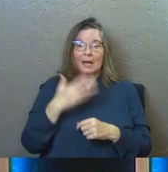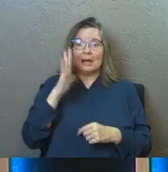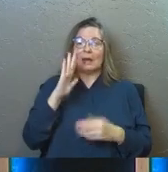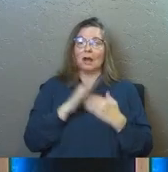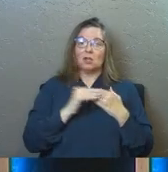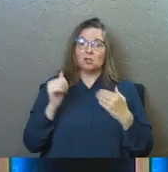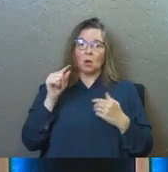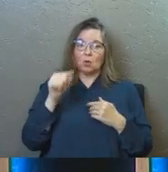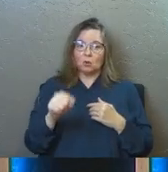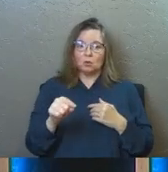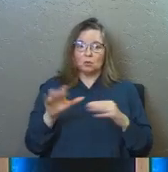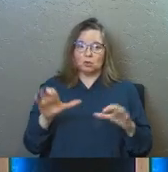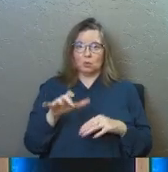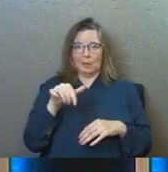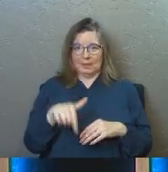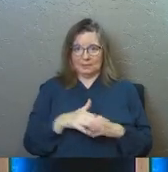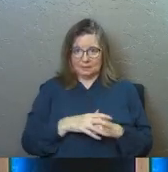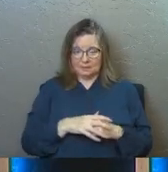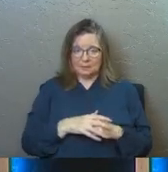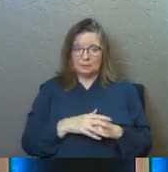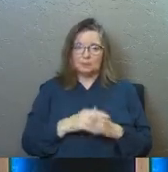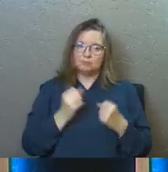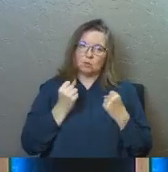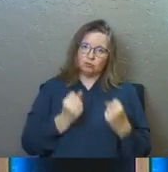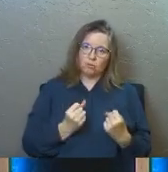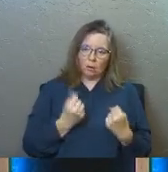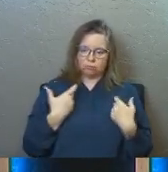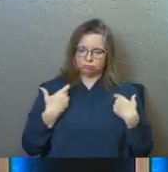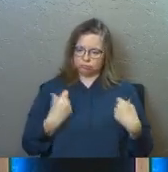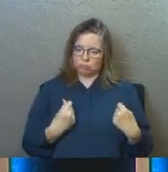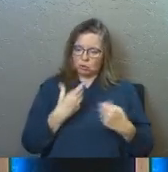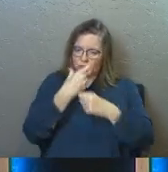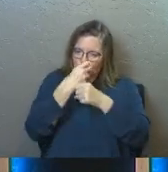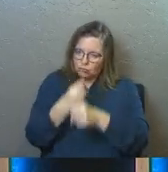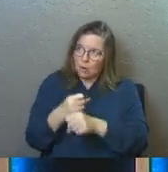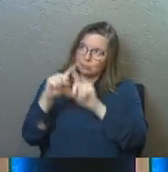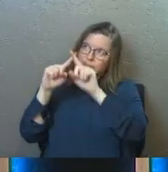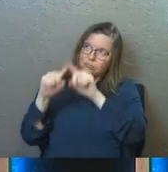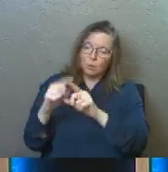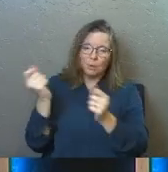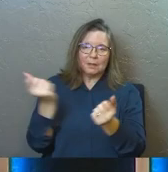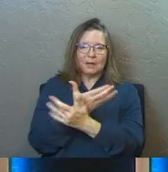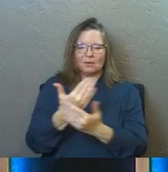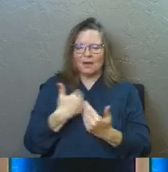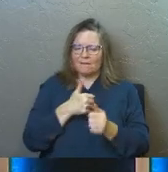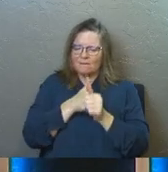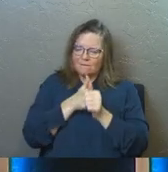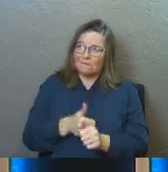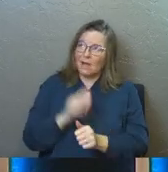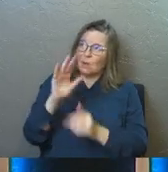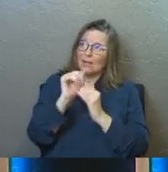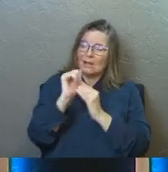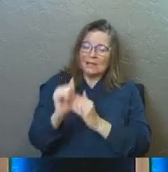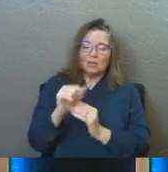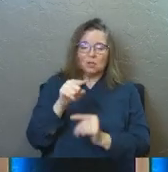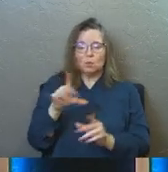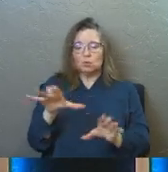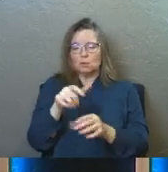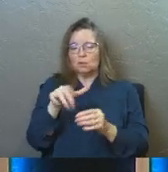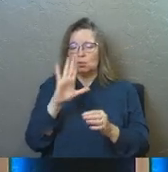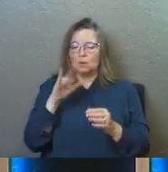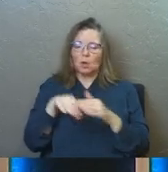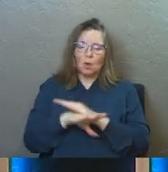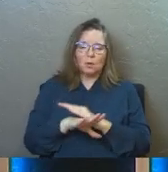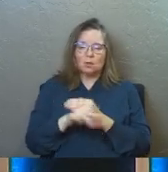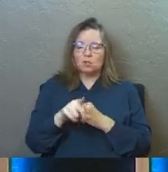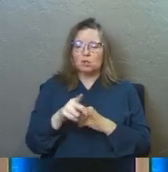has called you to do this. Be strong and courageous. Trust him with all that you've got. Follow his leading. You're going to do this. You're going